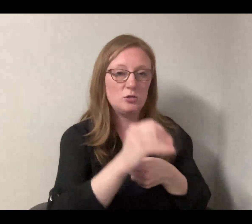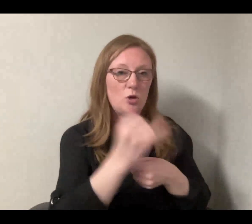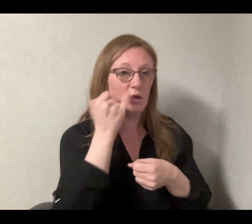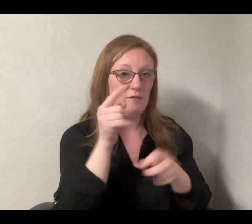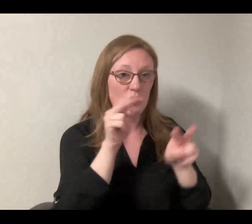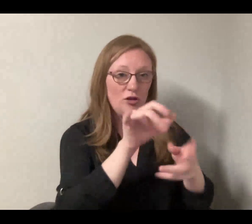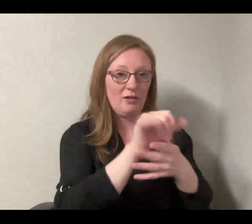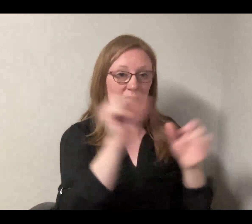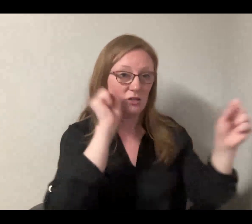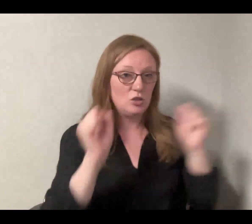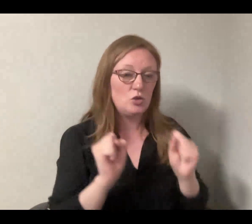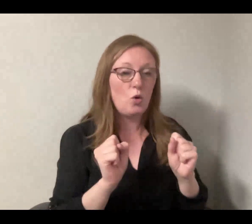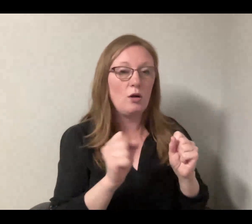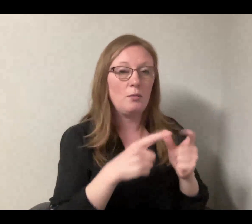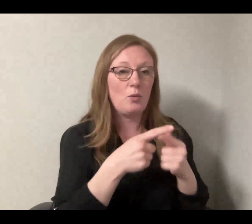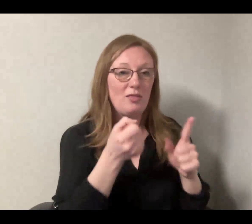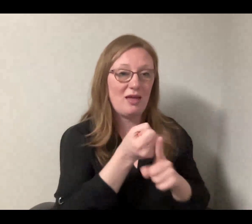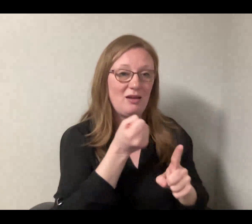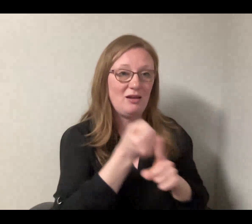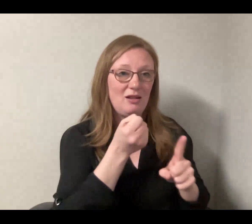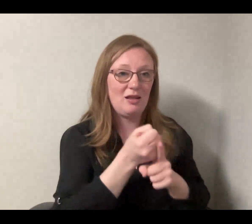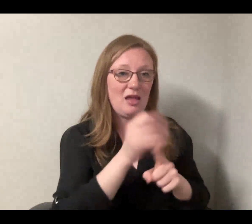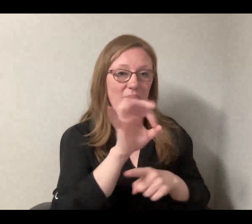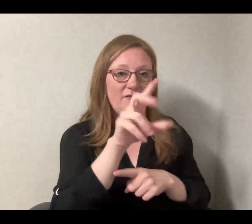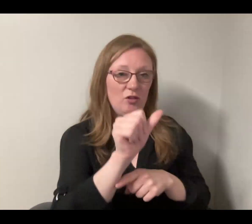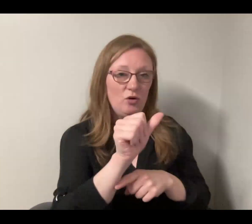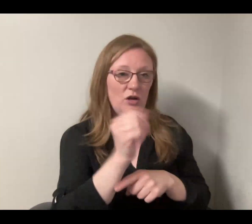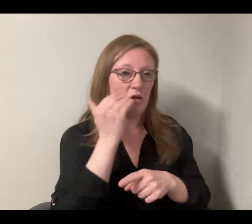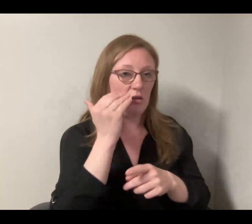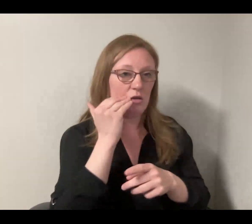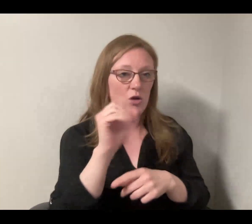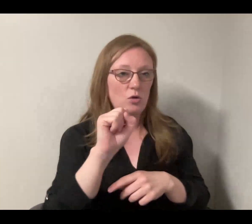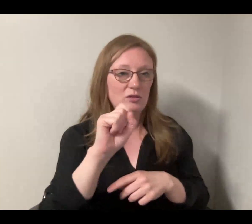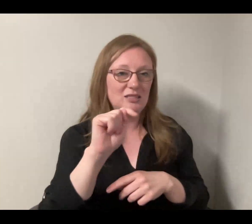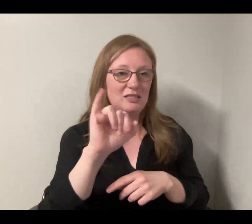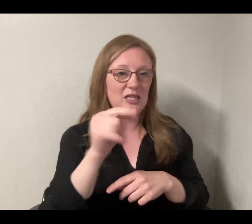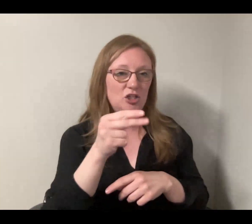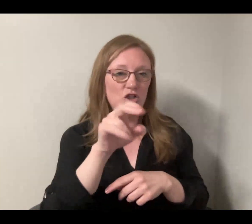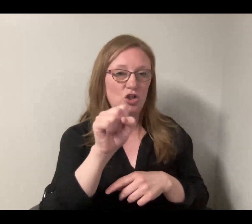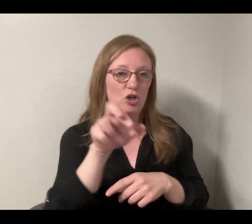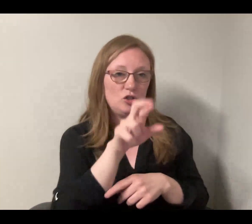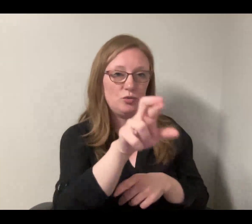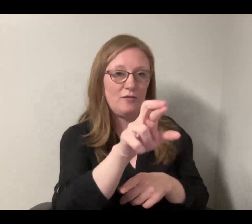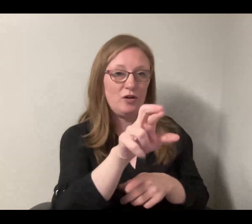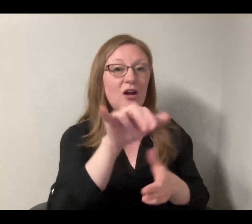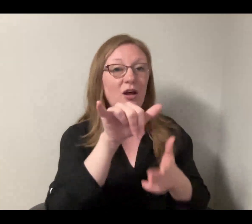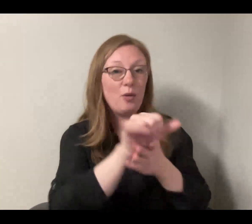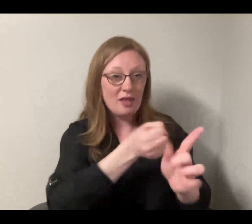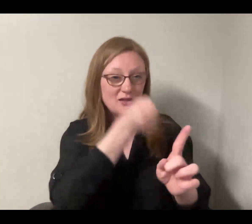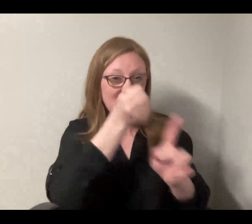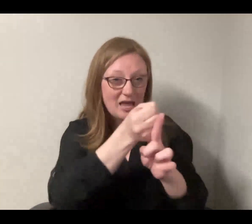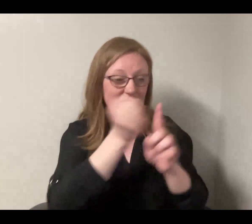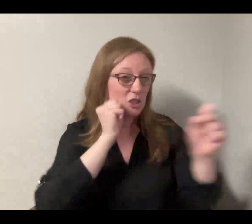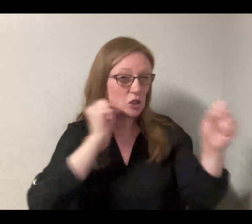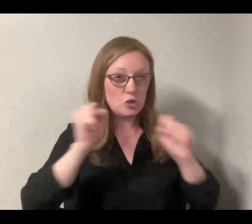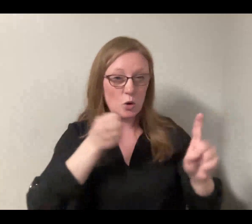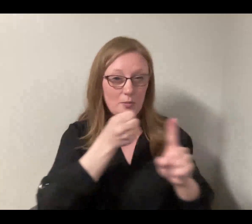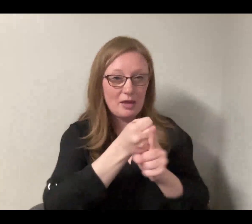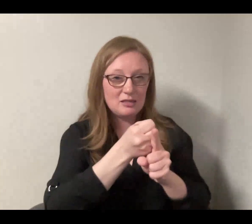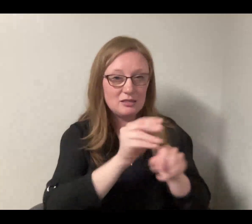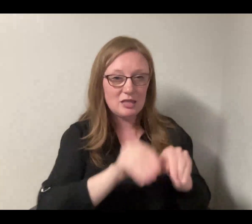the storm when it hit in Florida, the St. Johns River, it pushes back and floods